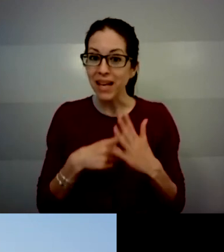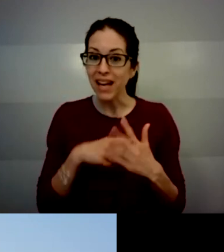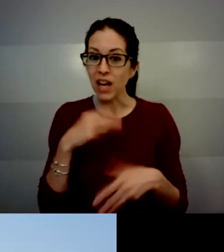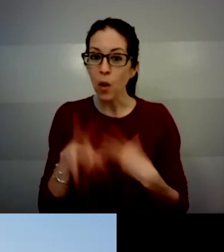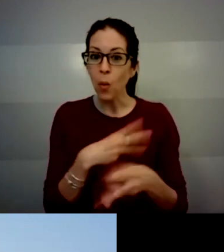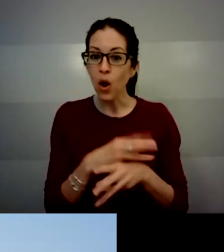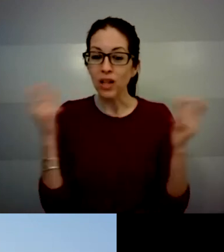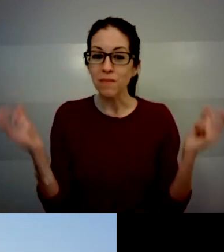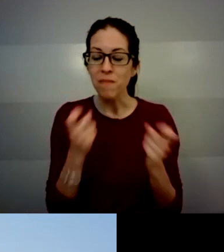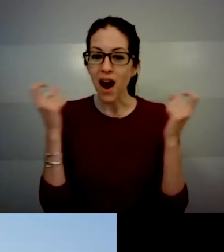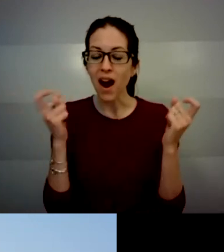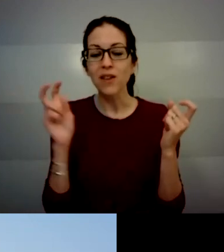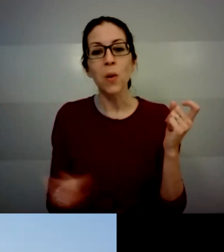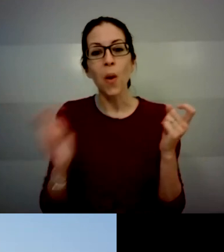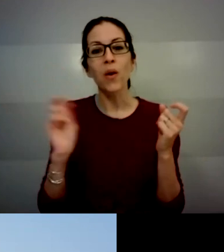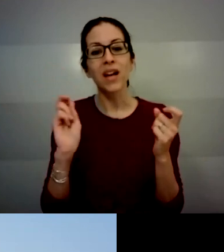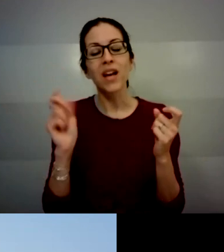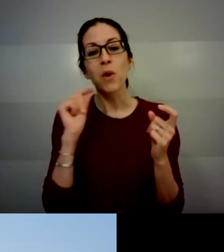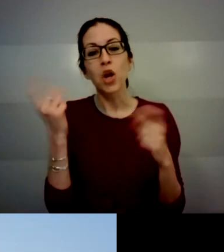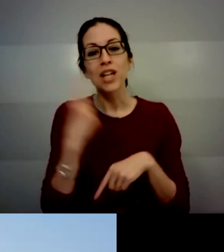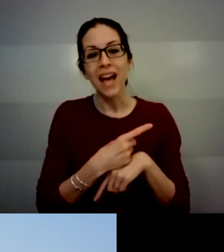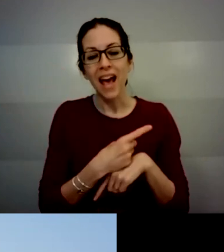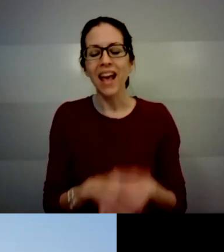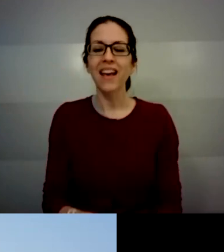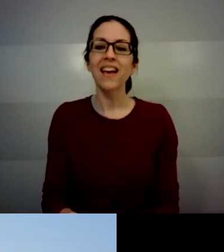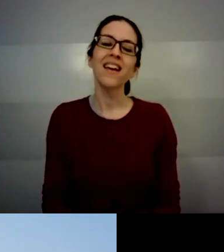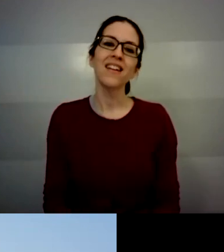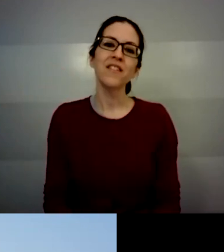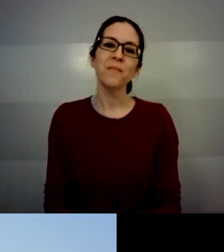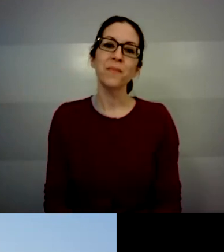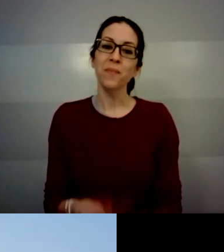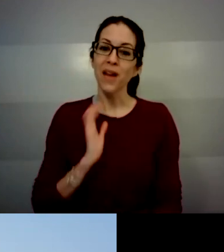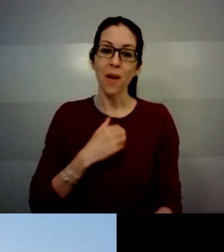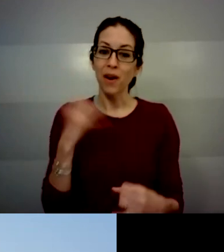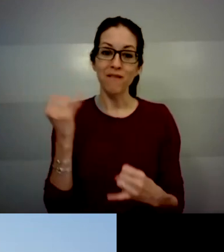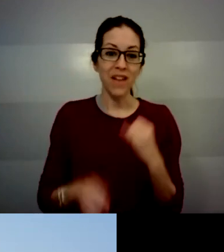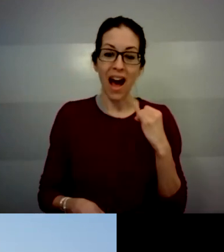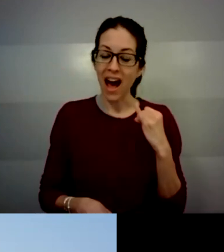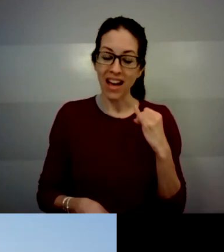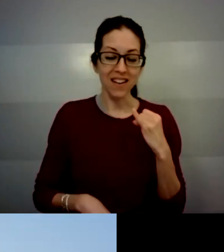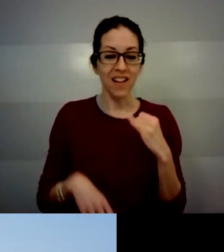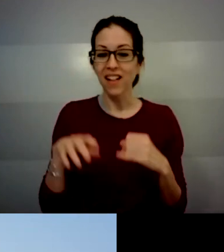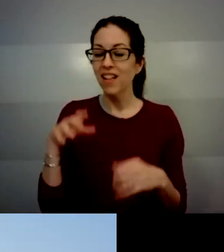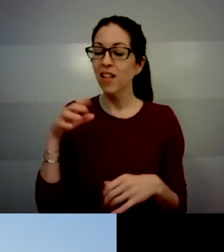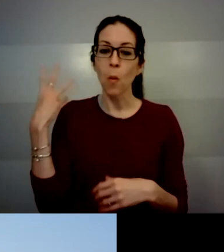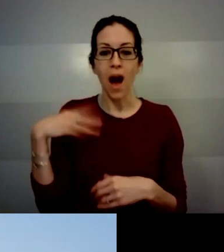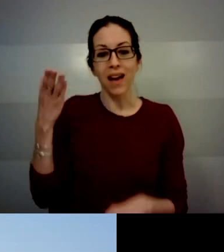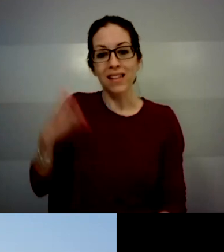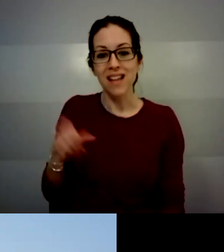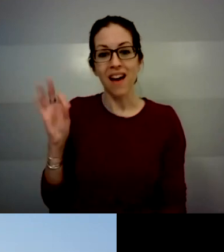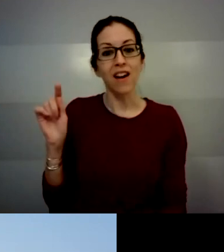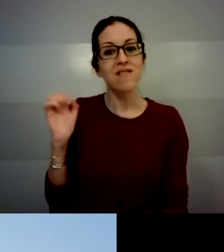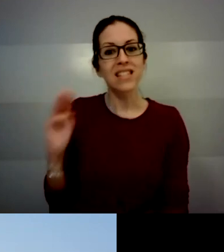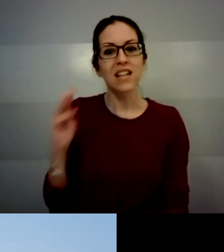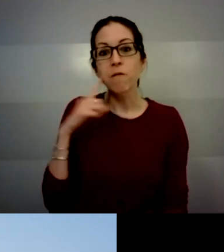Bird Day. Ruth, thank you so much for joining us. This is our final episode of The Wild Side of STEAM for this season. However,